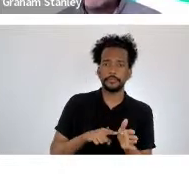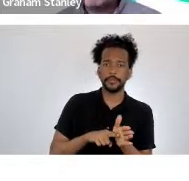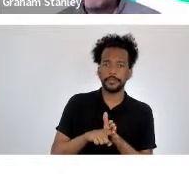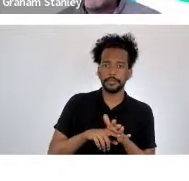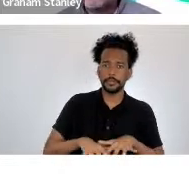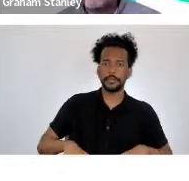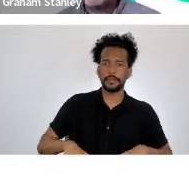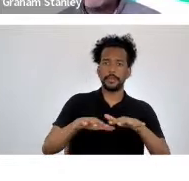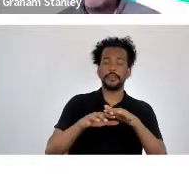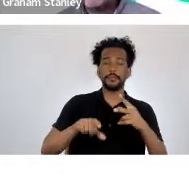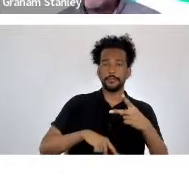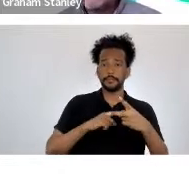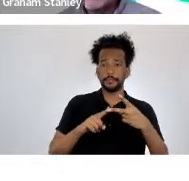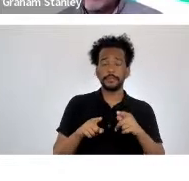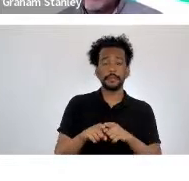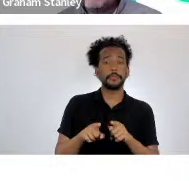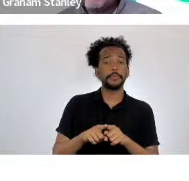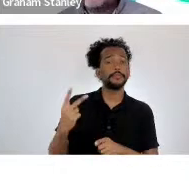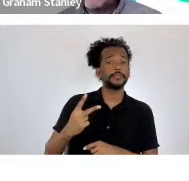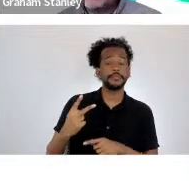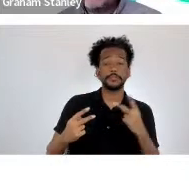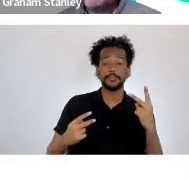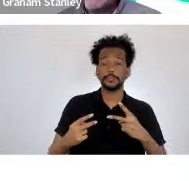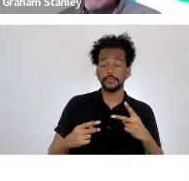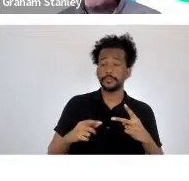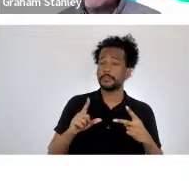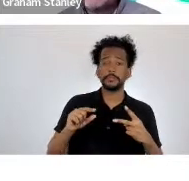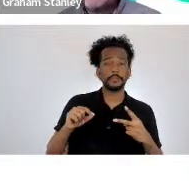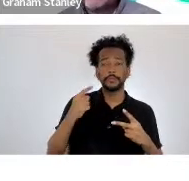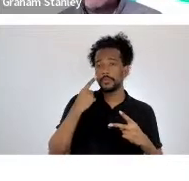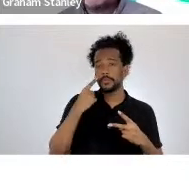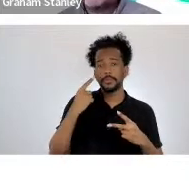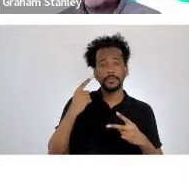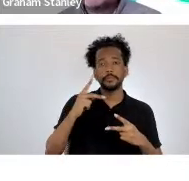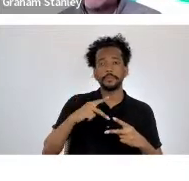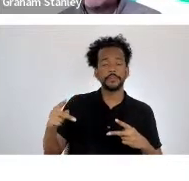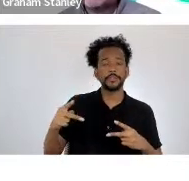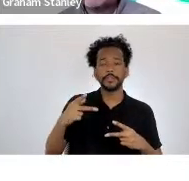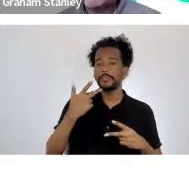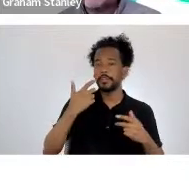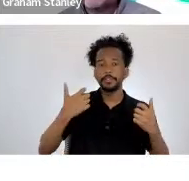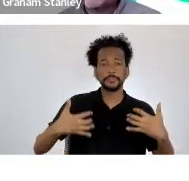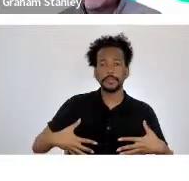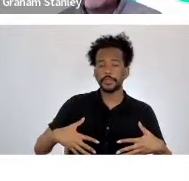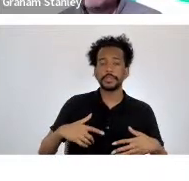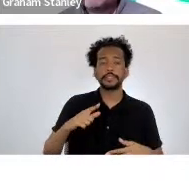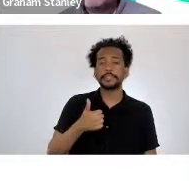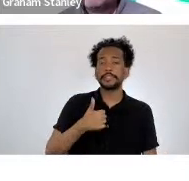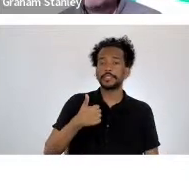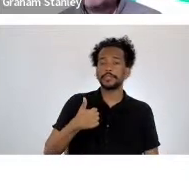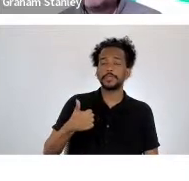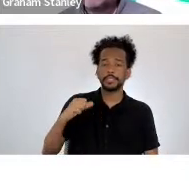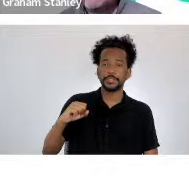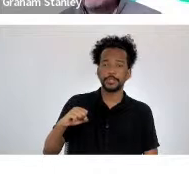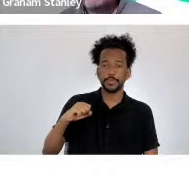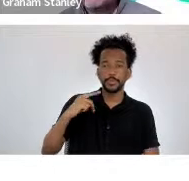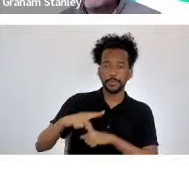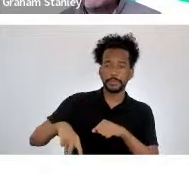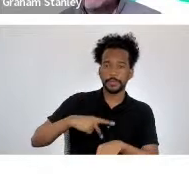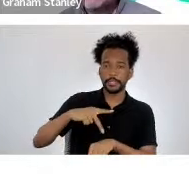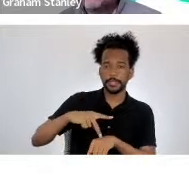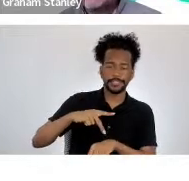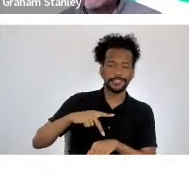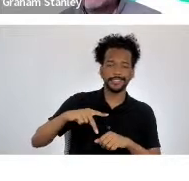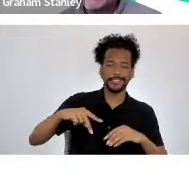teachers say through a global survey of over 118 countries and territories. And third, we spoke to 19